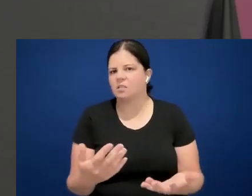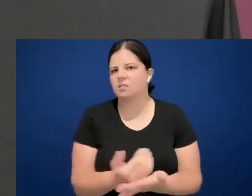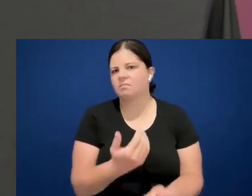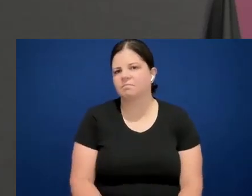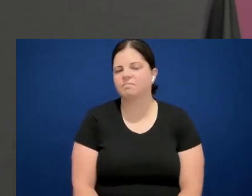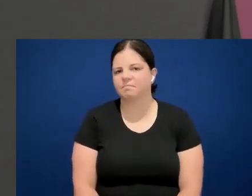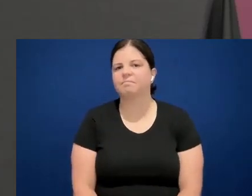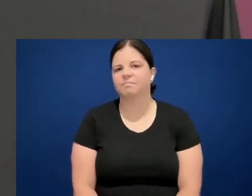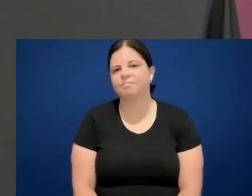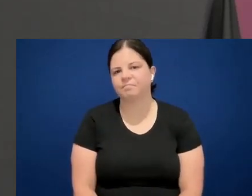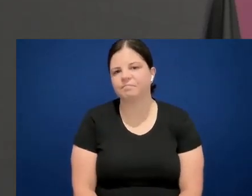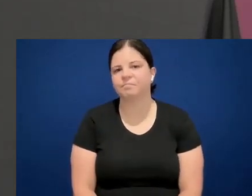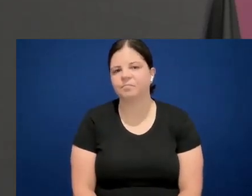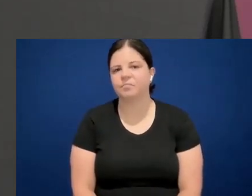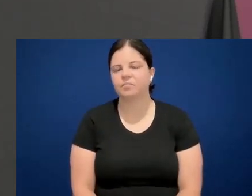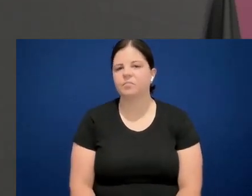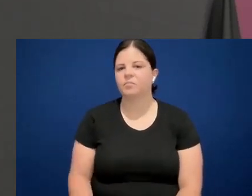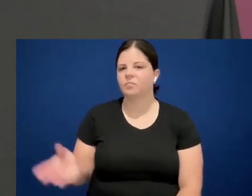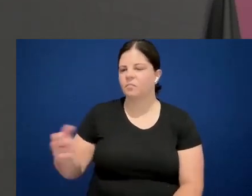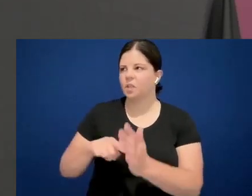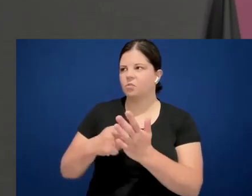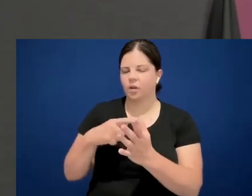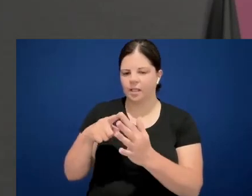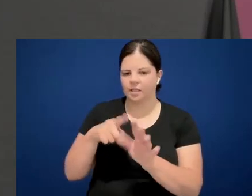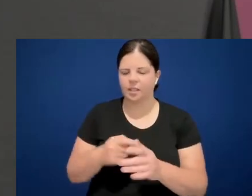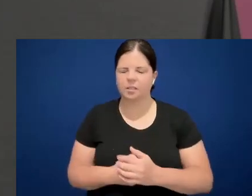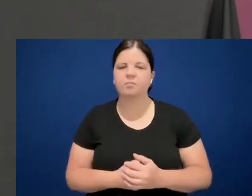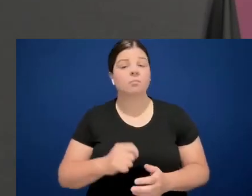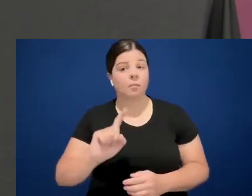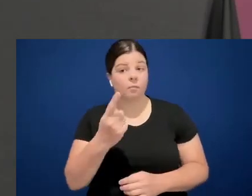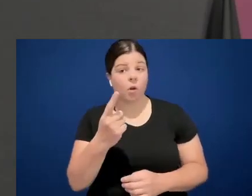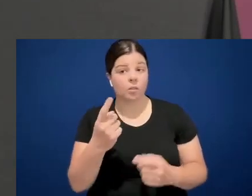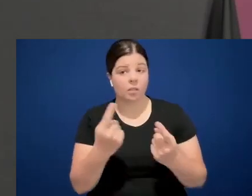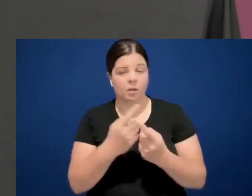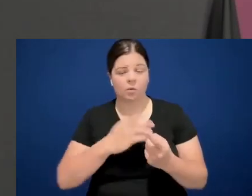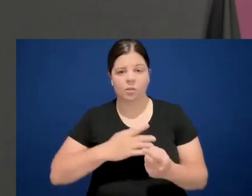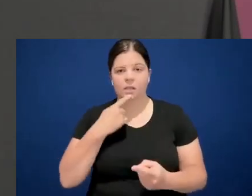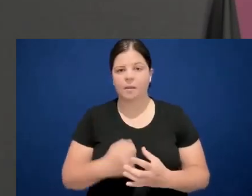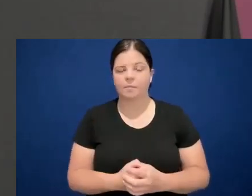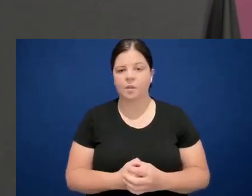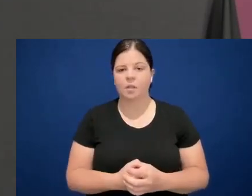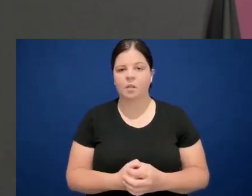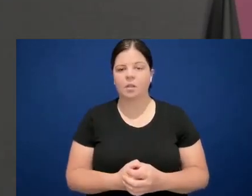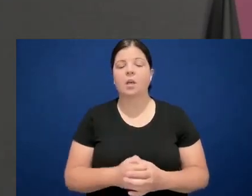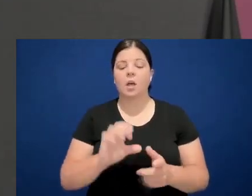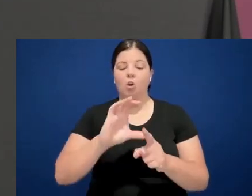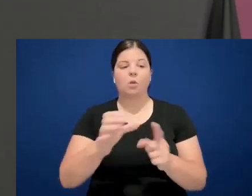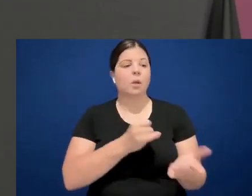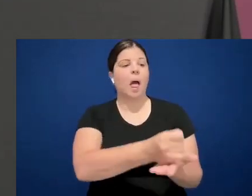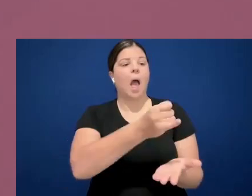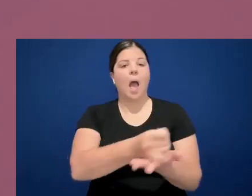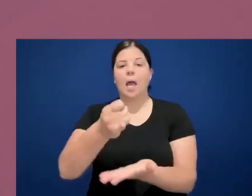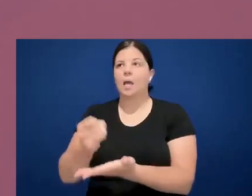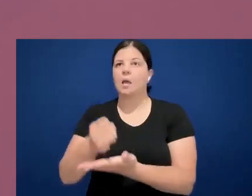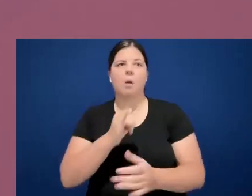And Tracy? Yes. First thing I'll say is that you want to avoid blame culture. Be open to